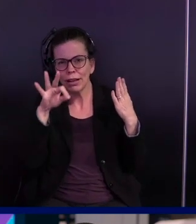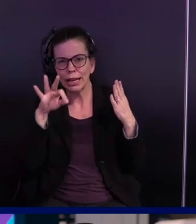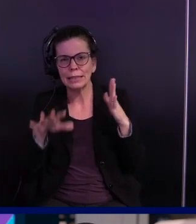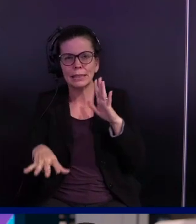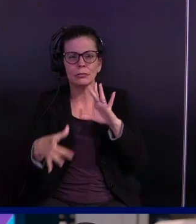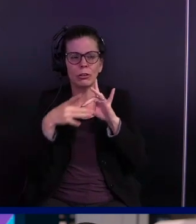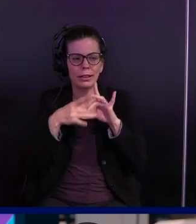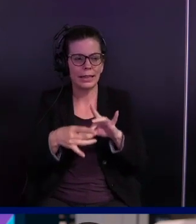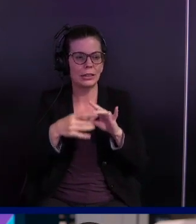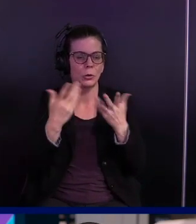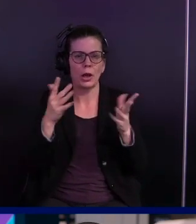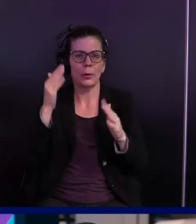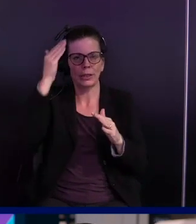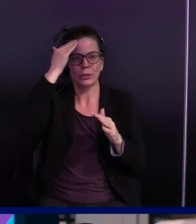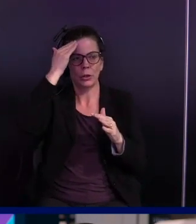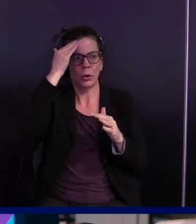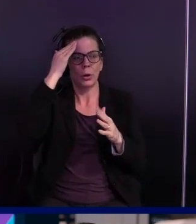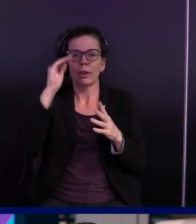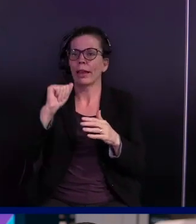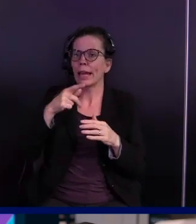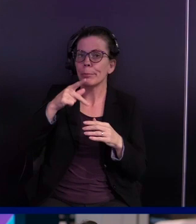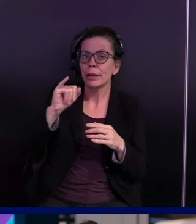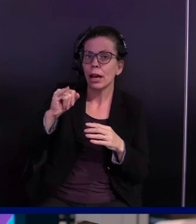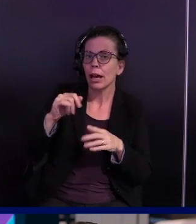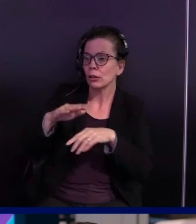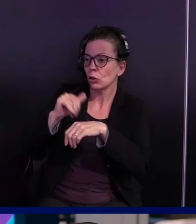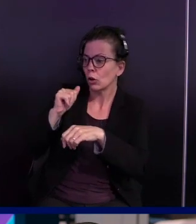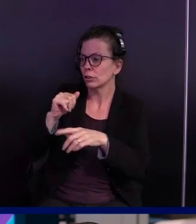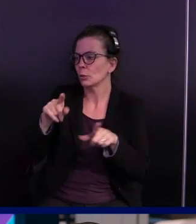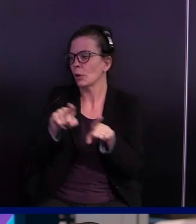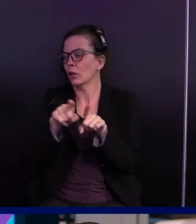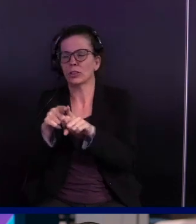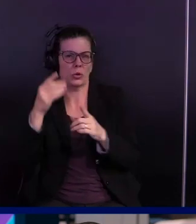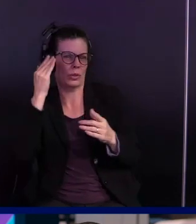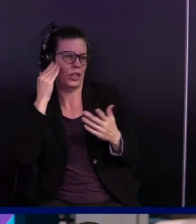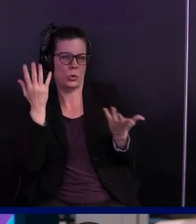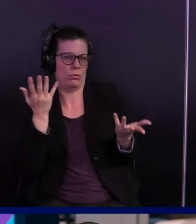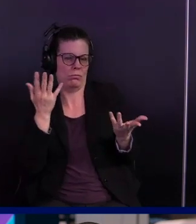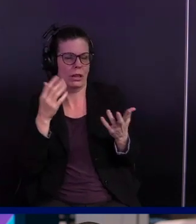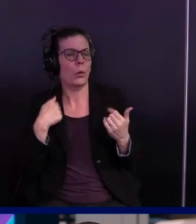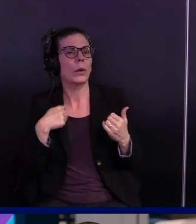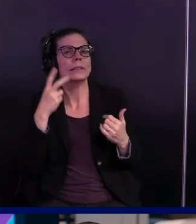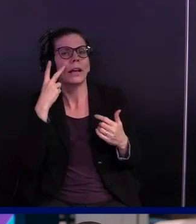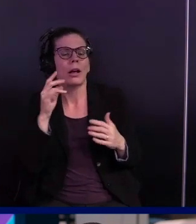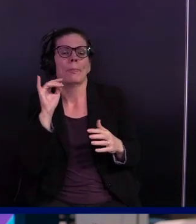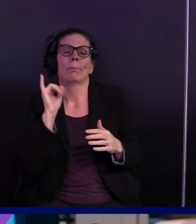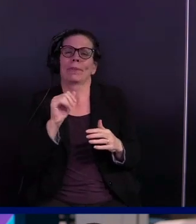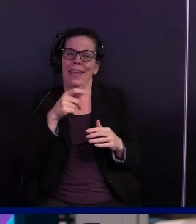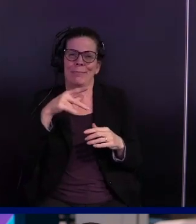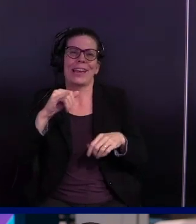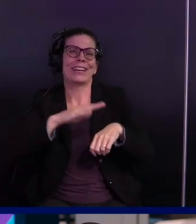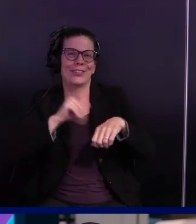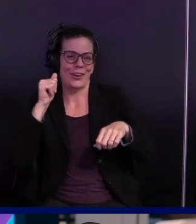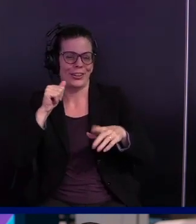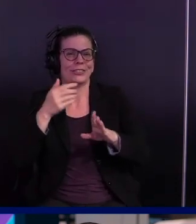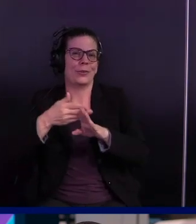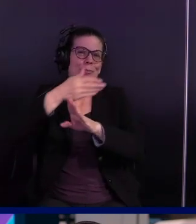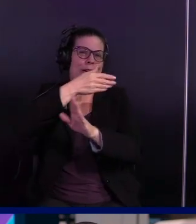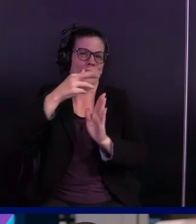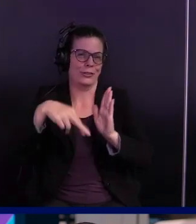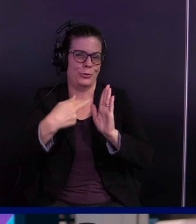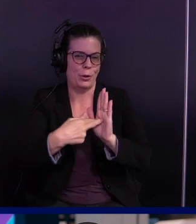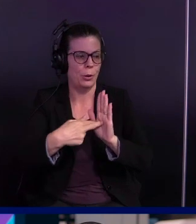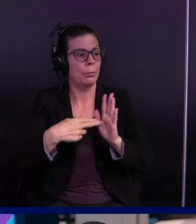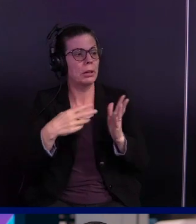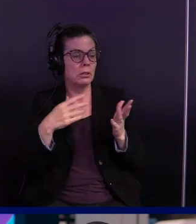it. We already knew about these two. API calls, we also knew about it, right? Like we saw that these API calls were made from the previous role, but then